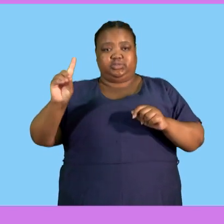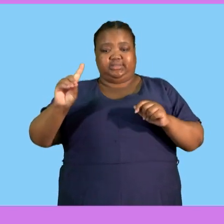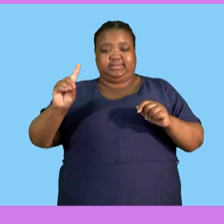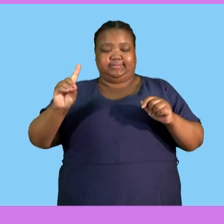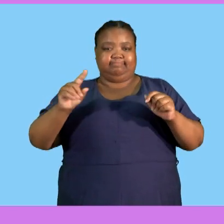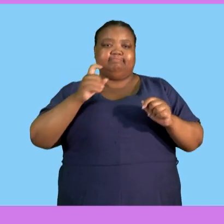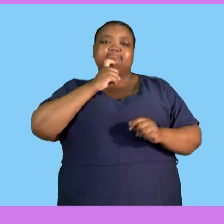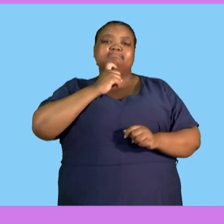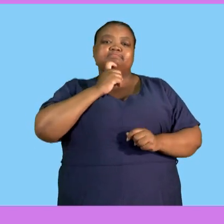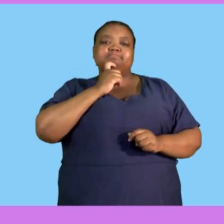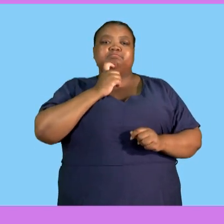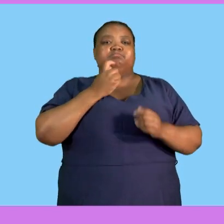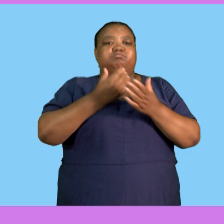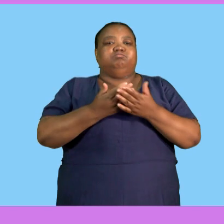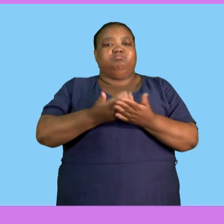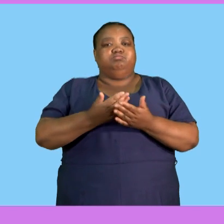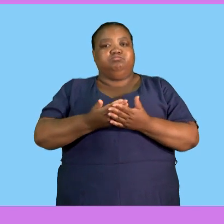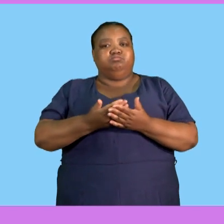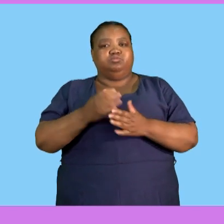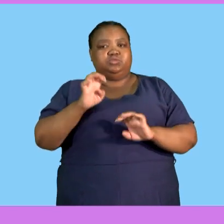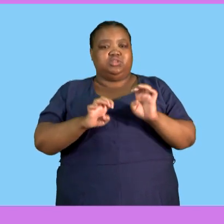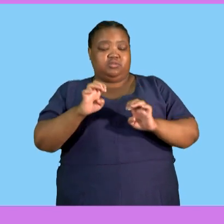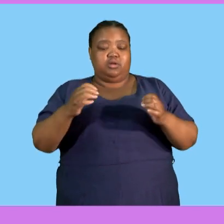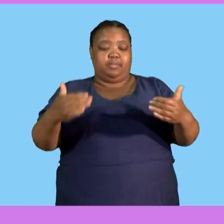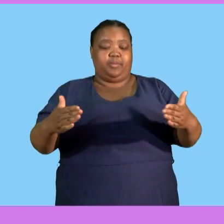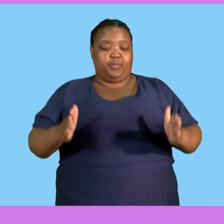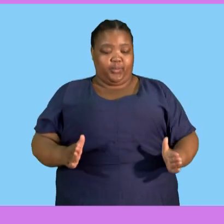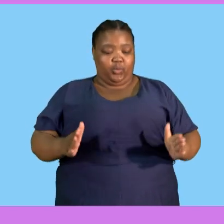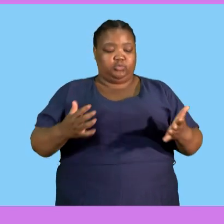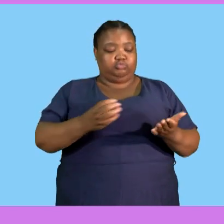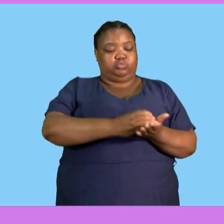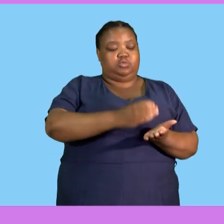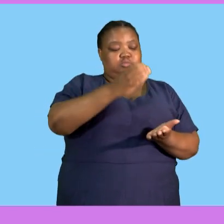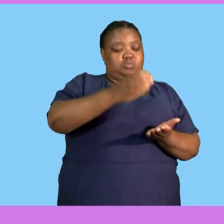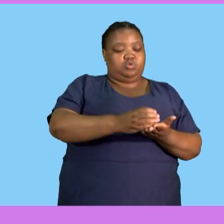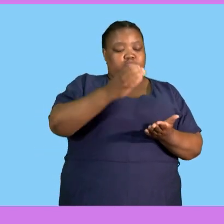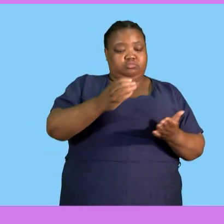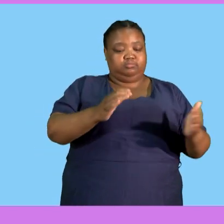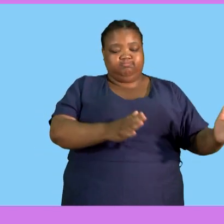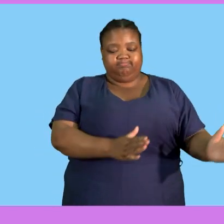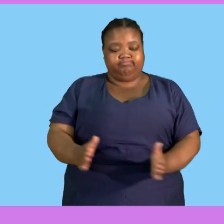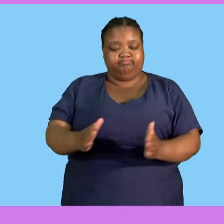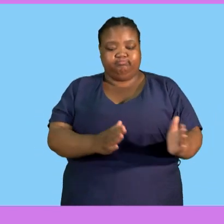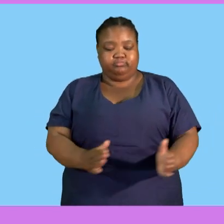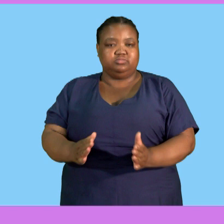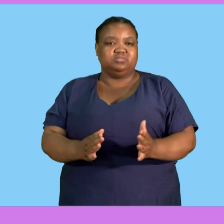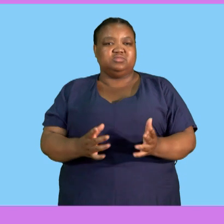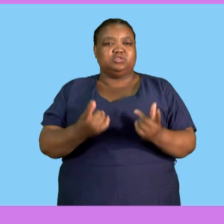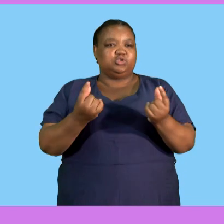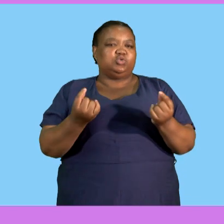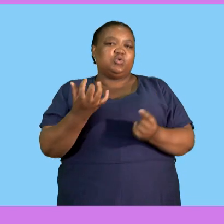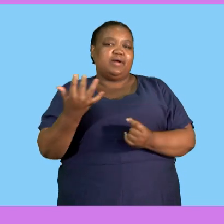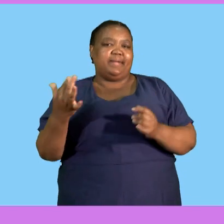two-dimensional diagrams or 3D models of the scenario to evaluate how many boxes or cans can fit into a